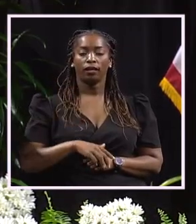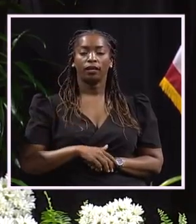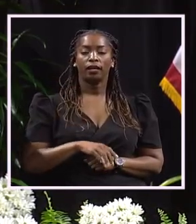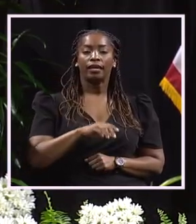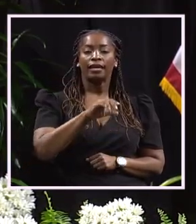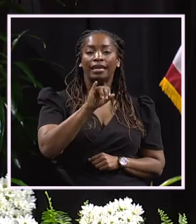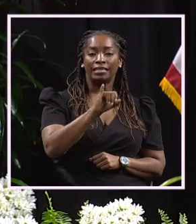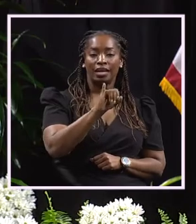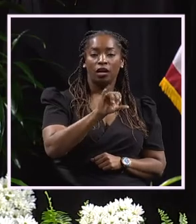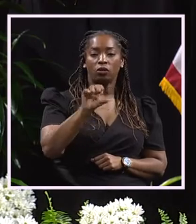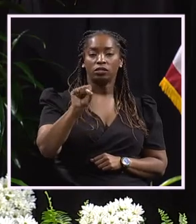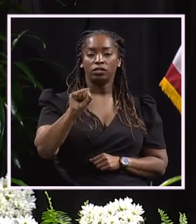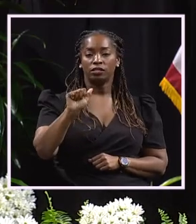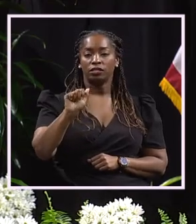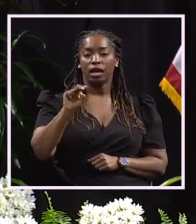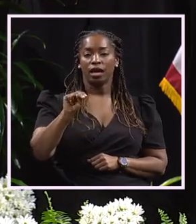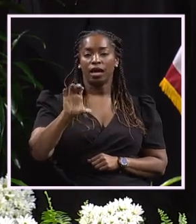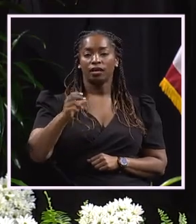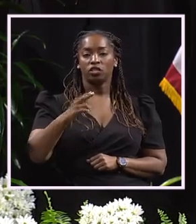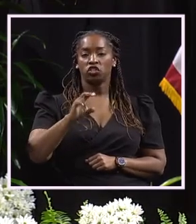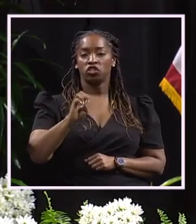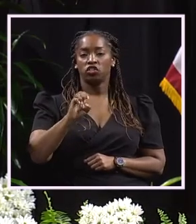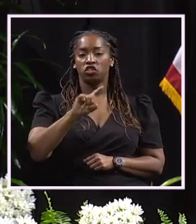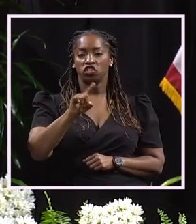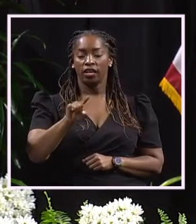Israel Sanchez, summa cum laude.